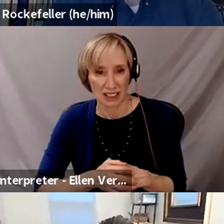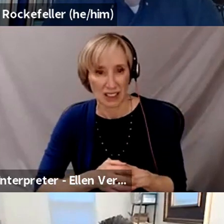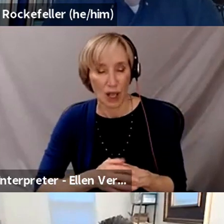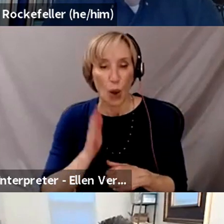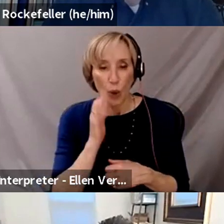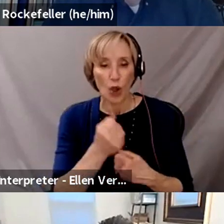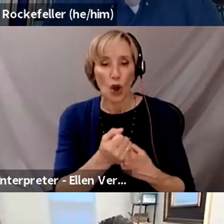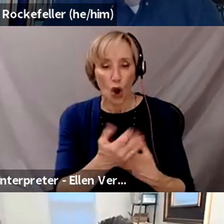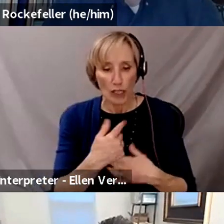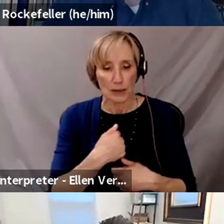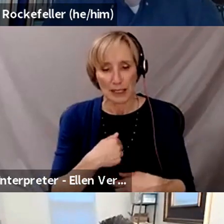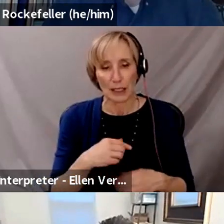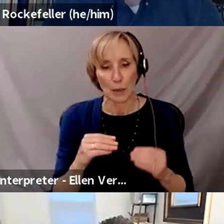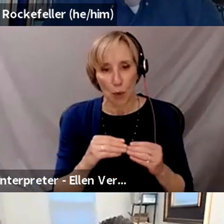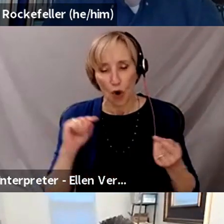emotional distress.